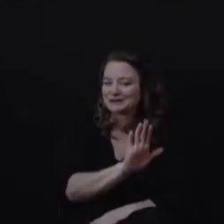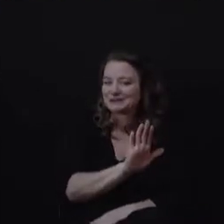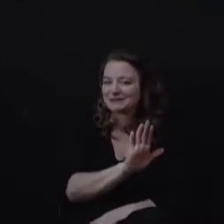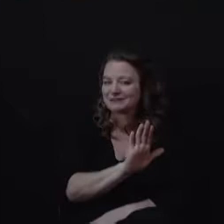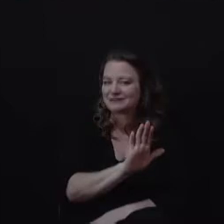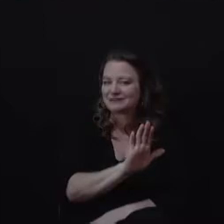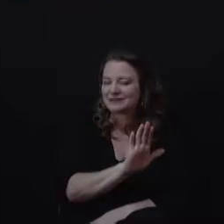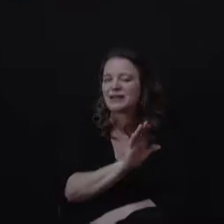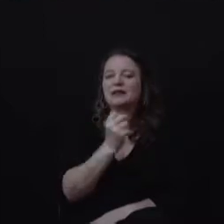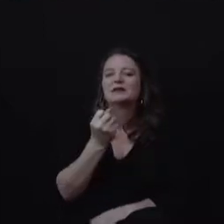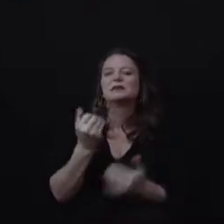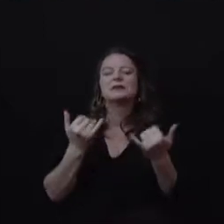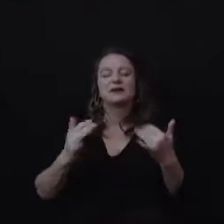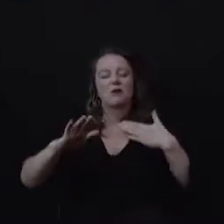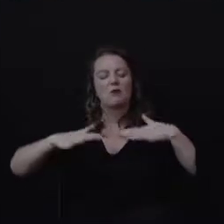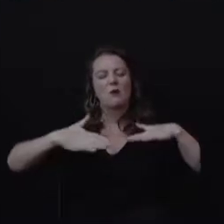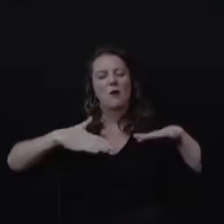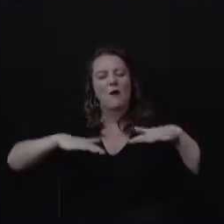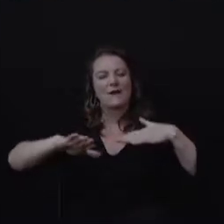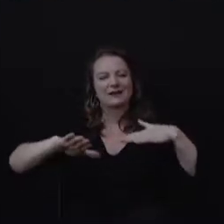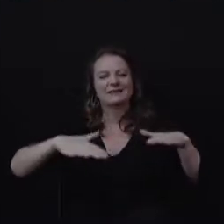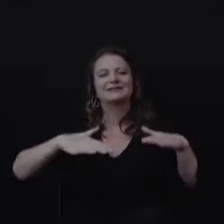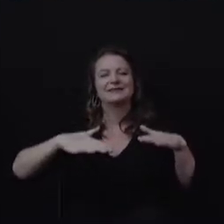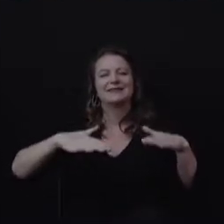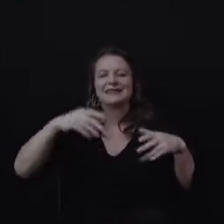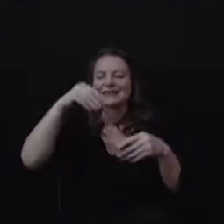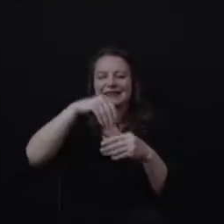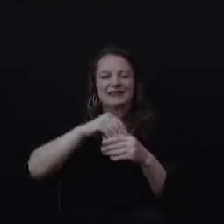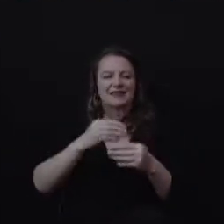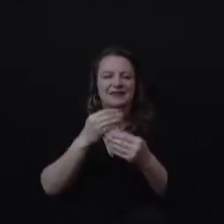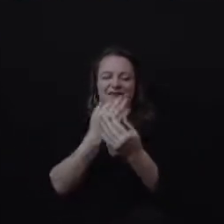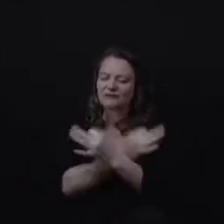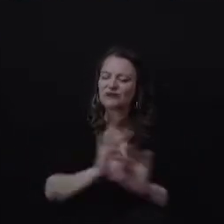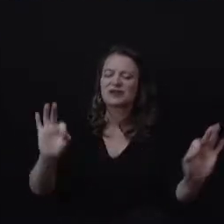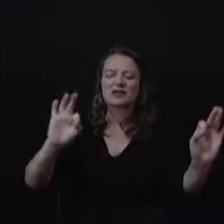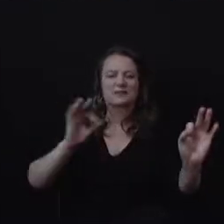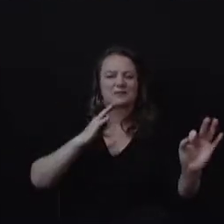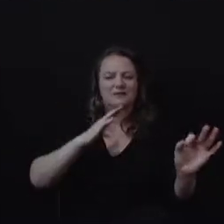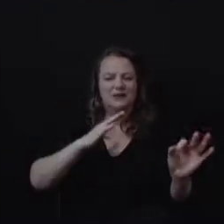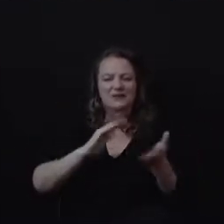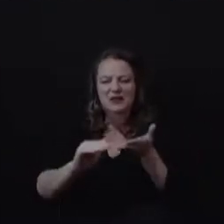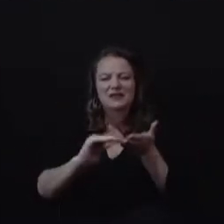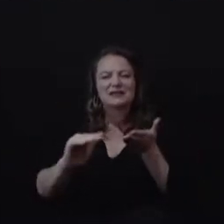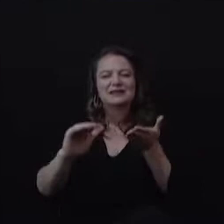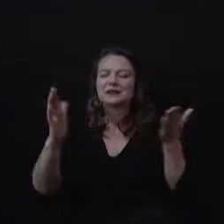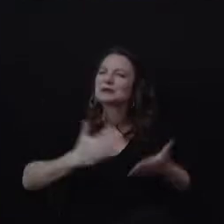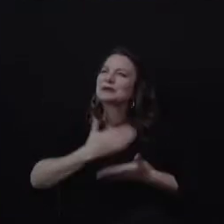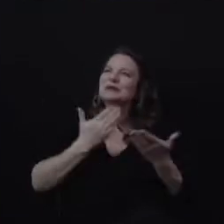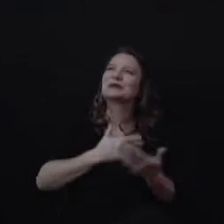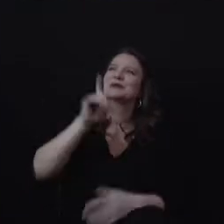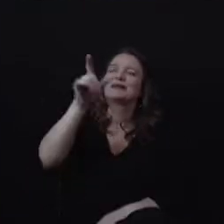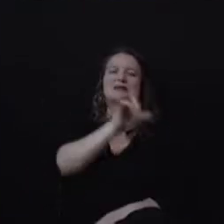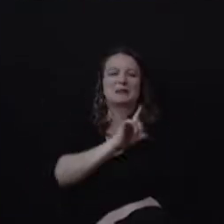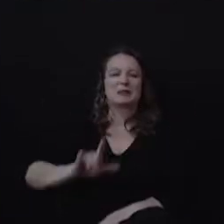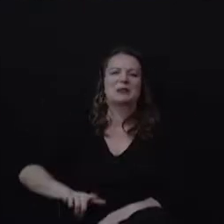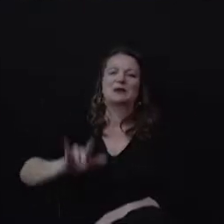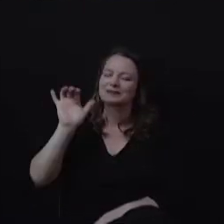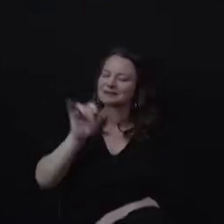So walk in the forgiveness, walk in the freedom, walk in the joy of the Lord, which is our